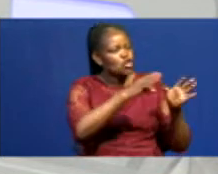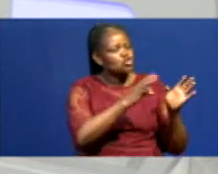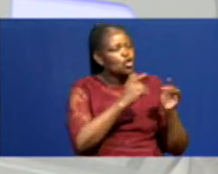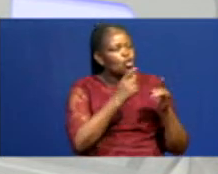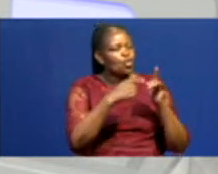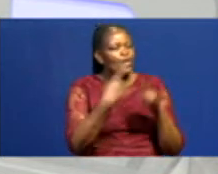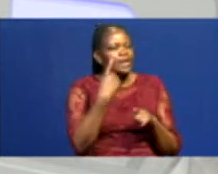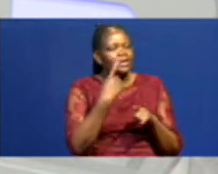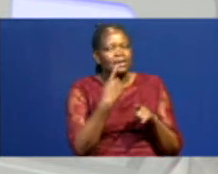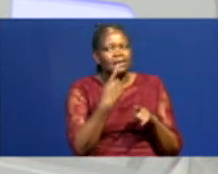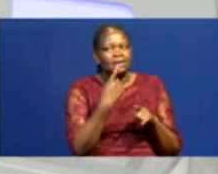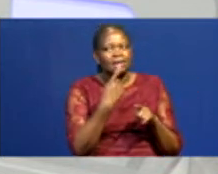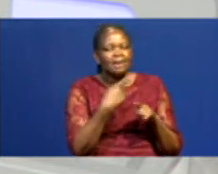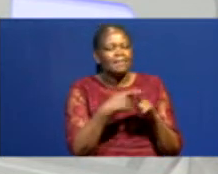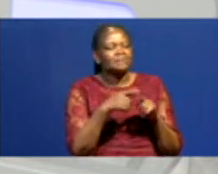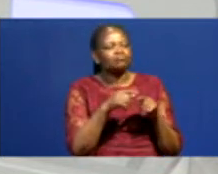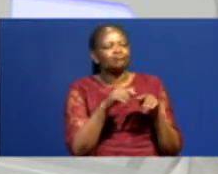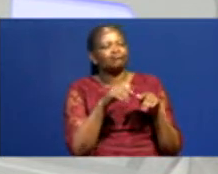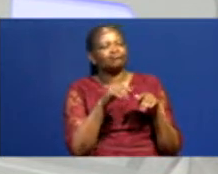win but sit on the bench?